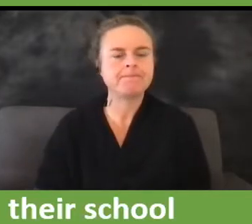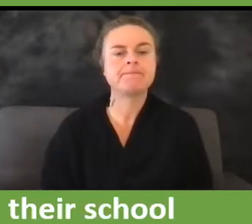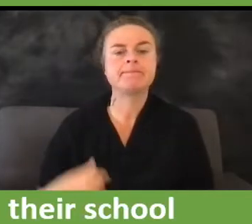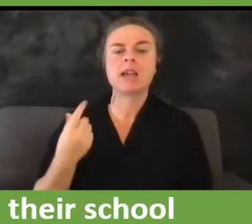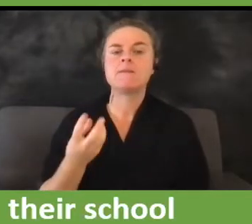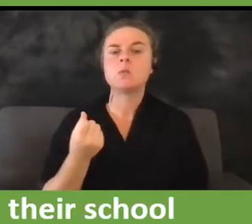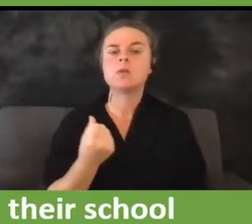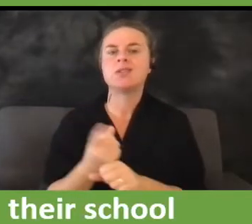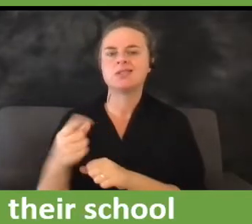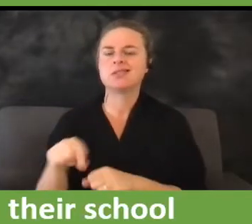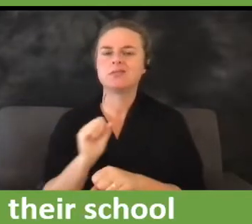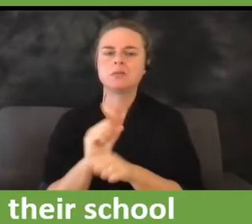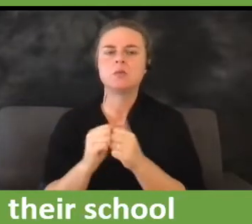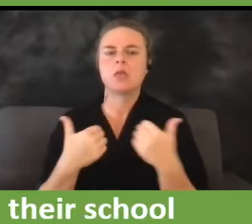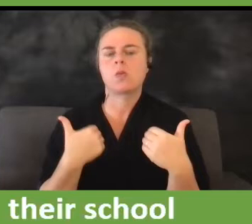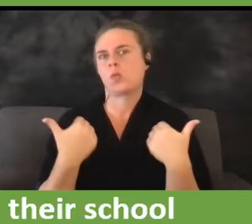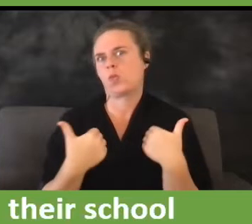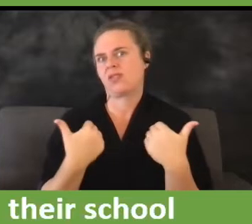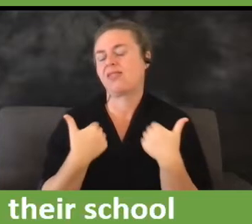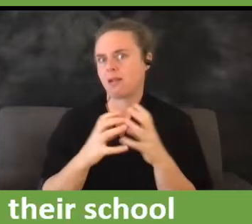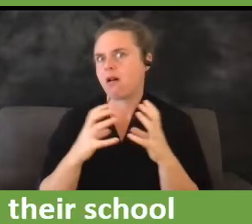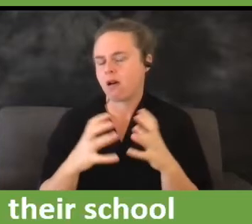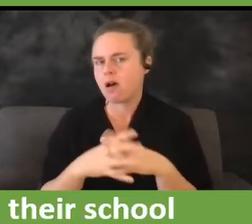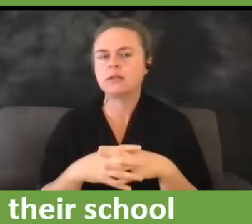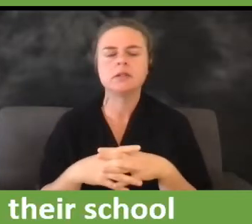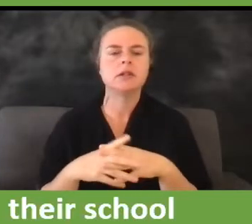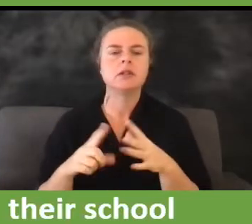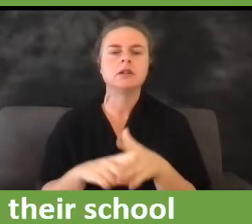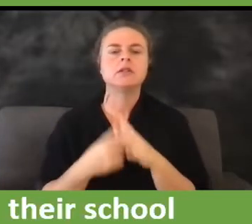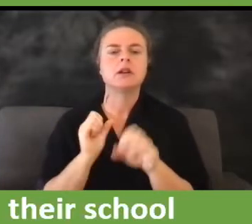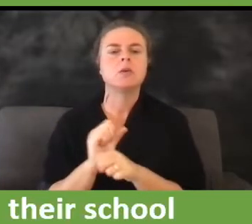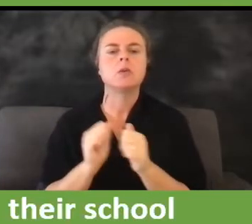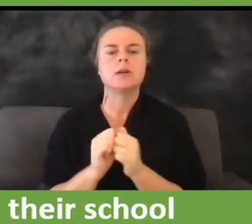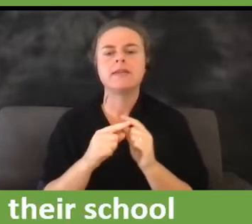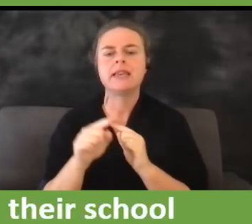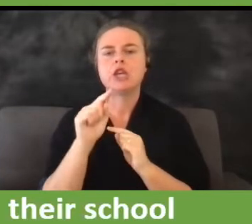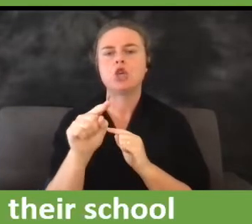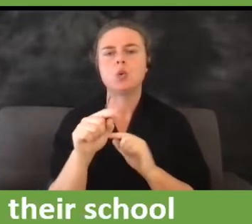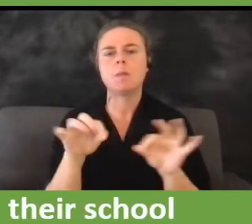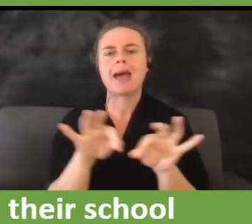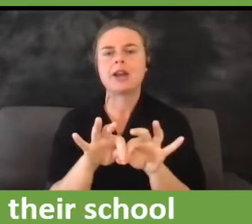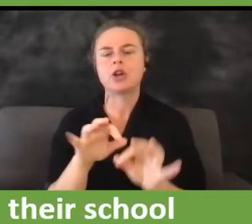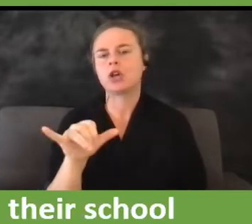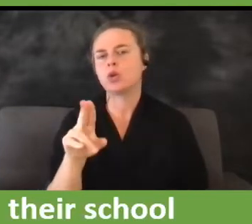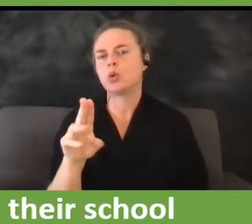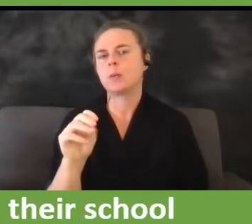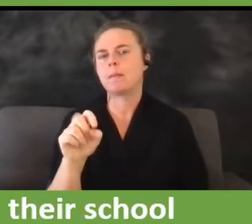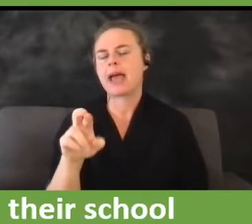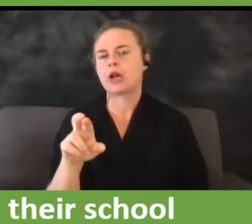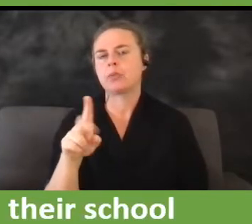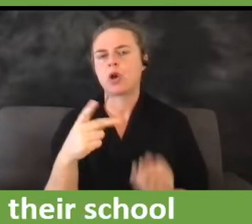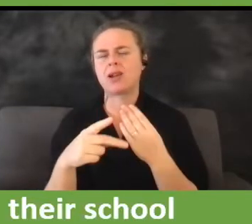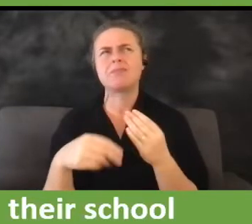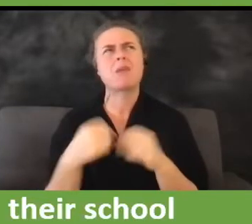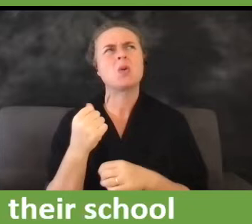youth. It started with working with the You Matter program, where it was mostly middle school age kids. I think they had